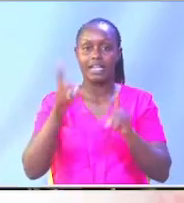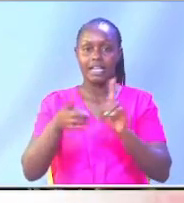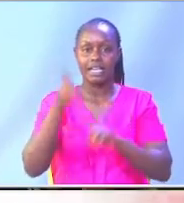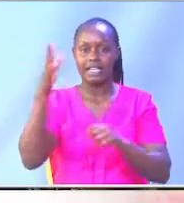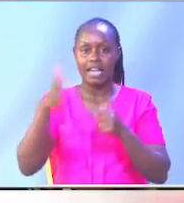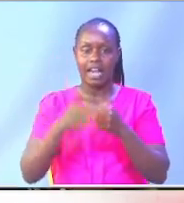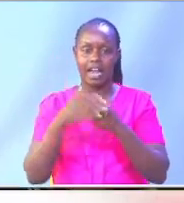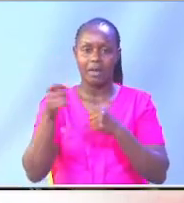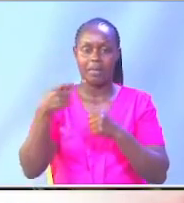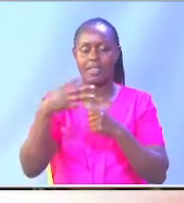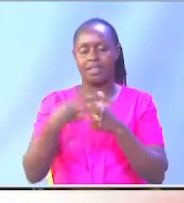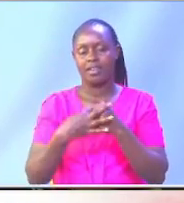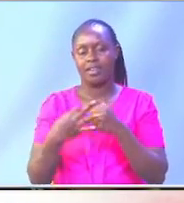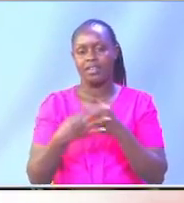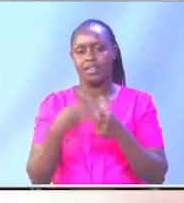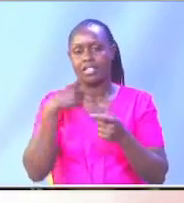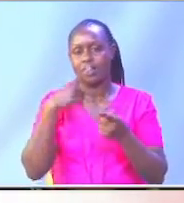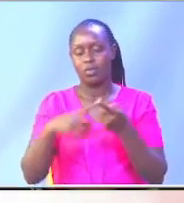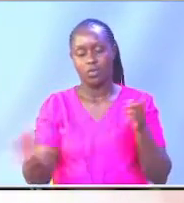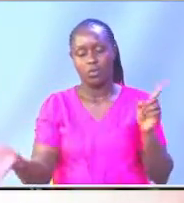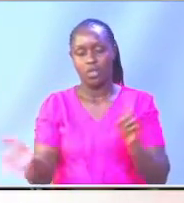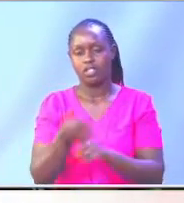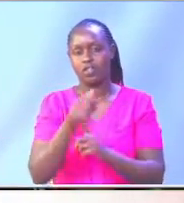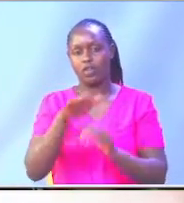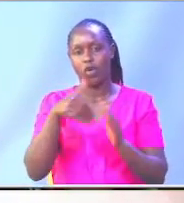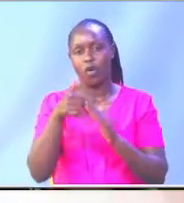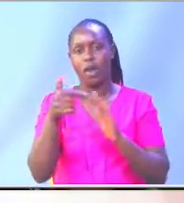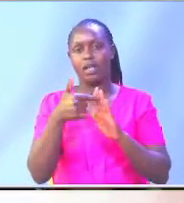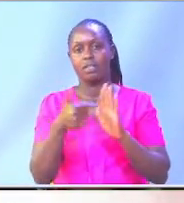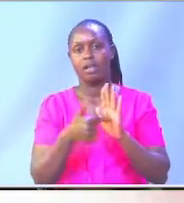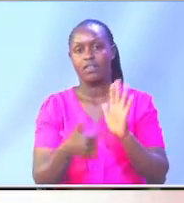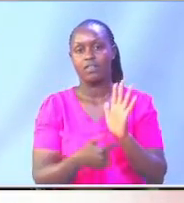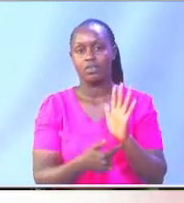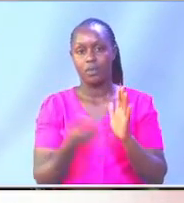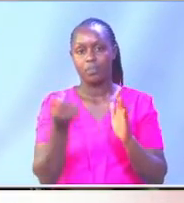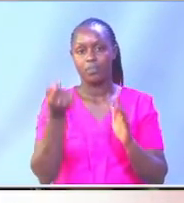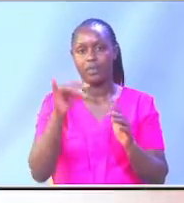accomplish his manifesto. Elizabeth Mutuku, TV 47 Nairobi.